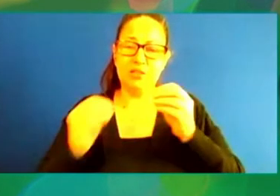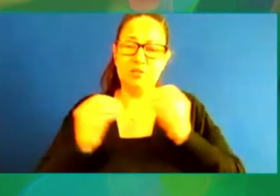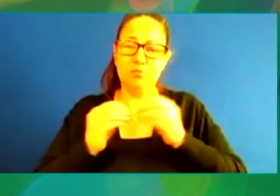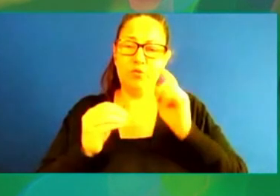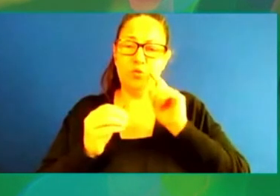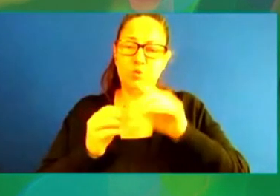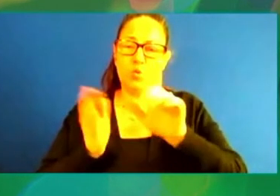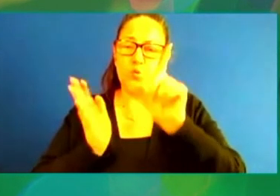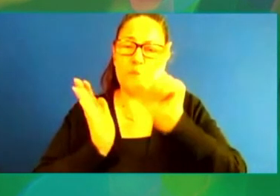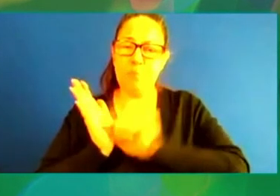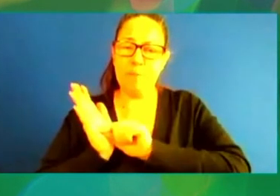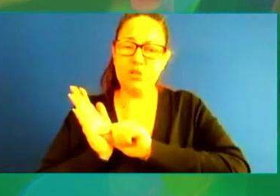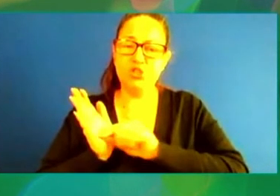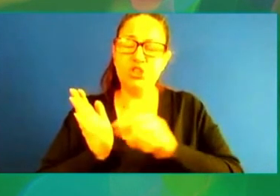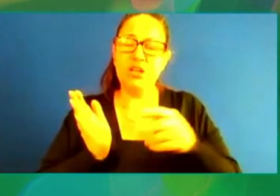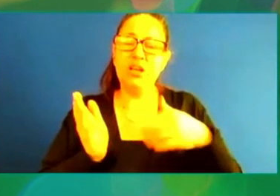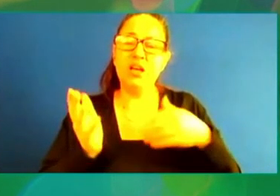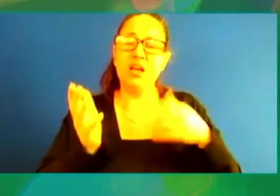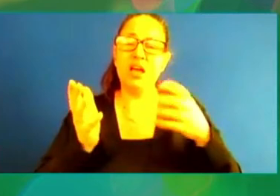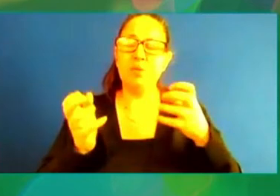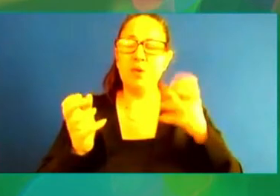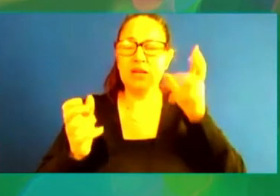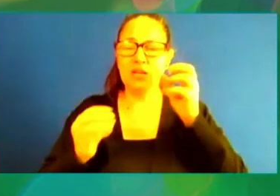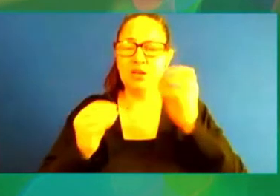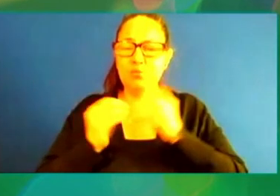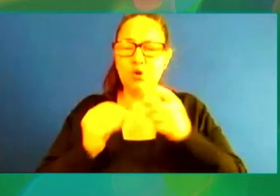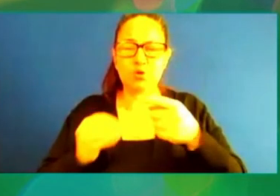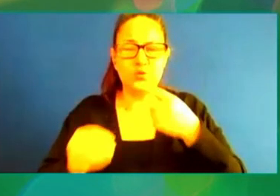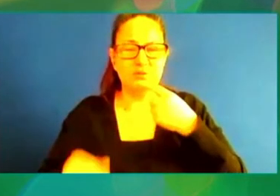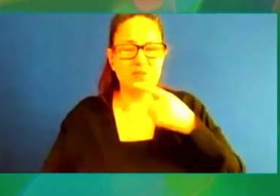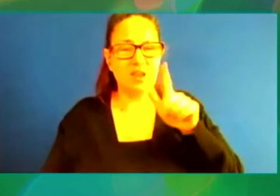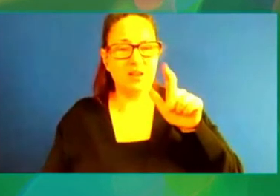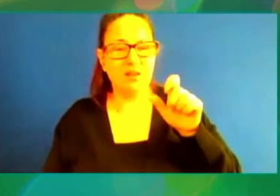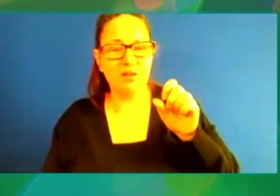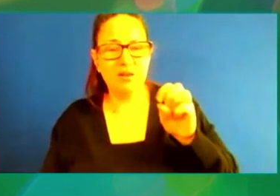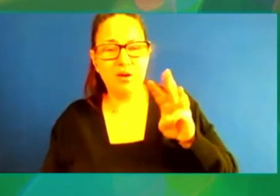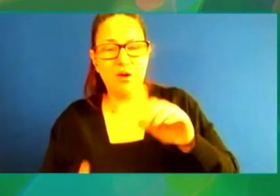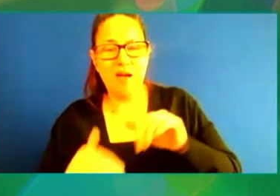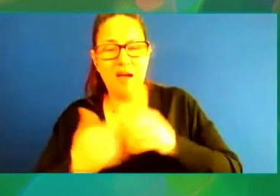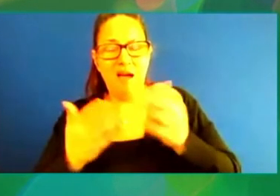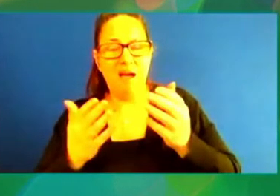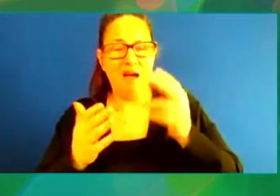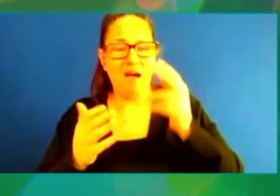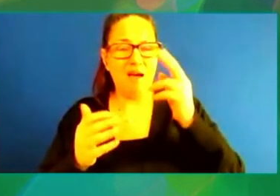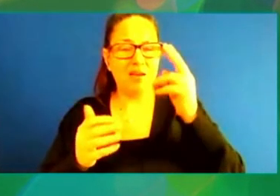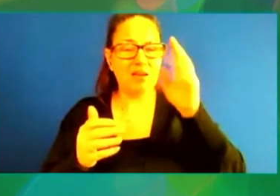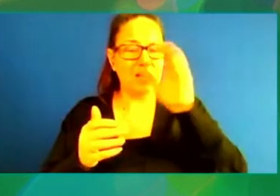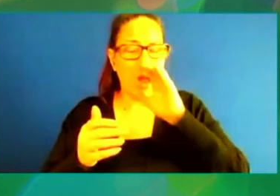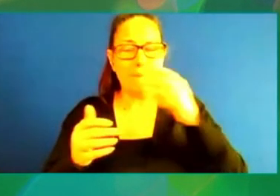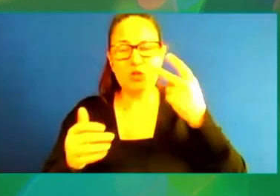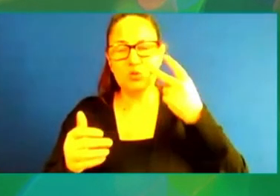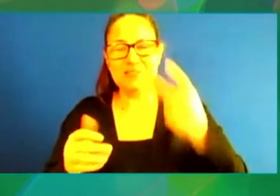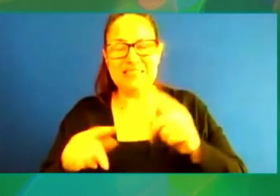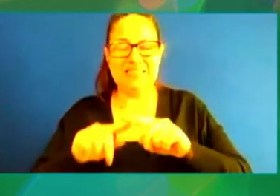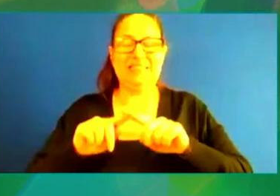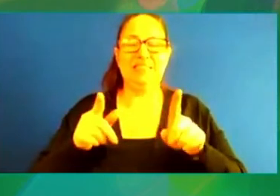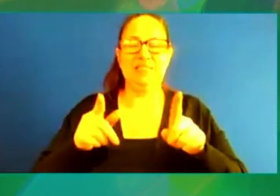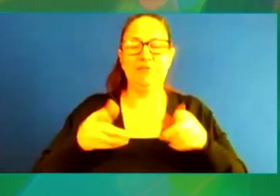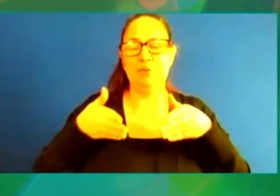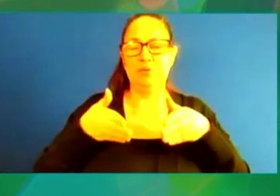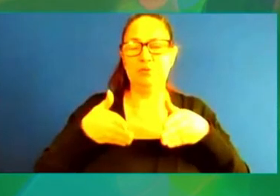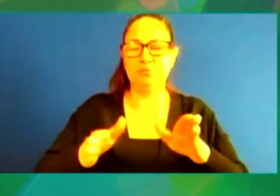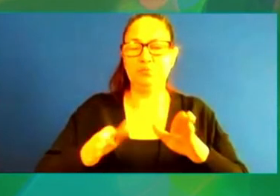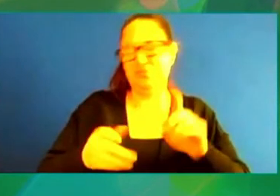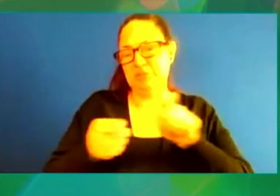publishing. Mm-hmm. I'd love to hear more about, because you said something about like lowbrow, how comics, you know, previously were seen in a certain type of way. I'd